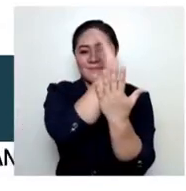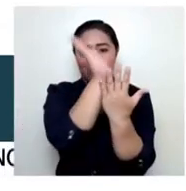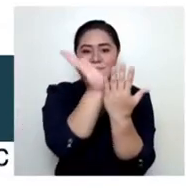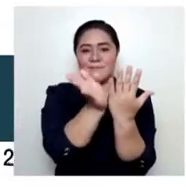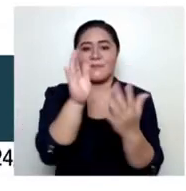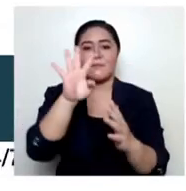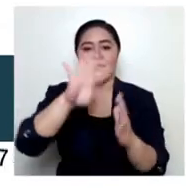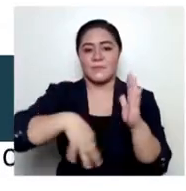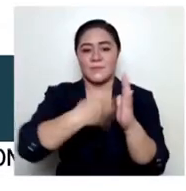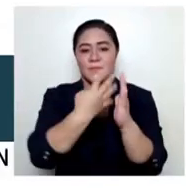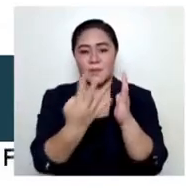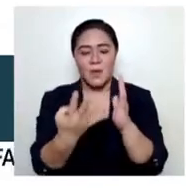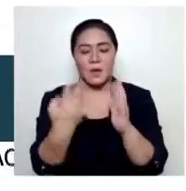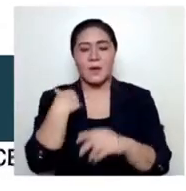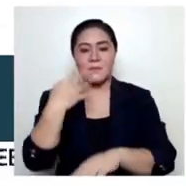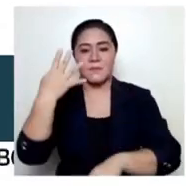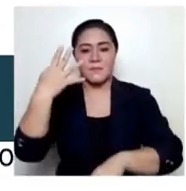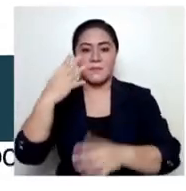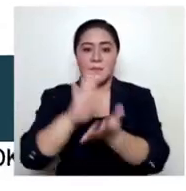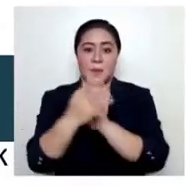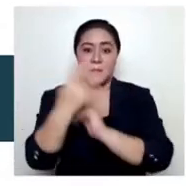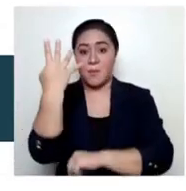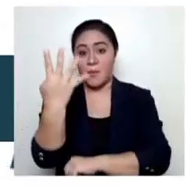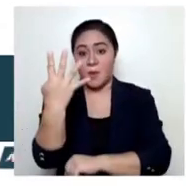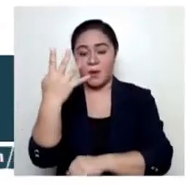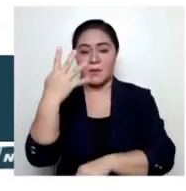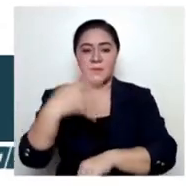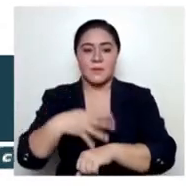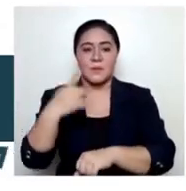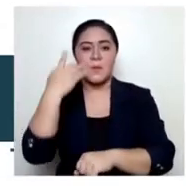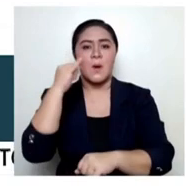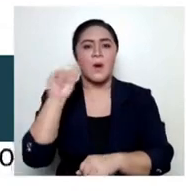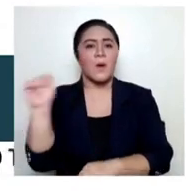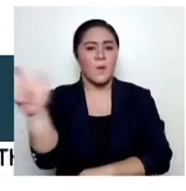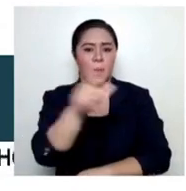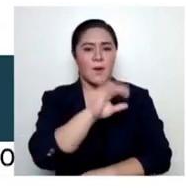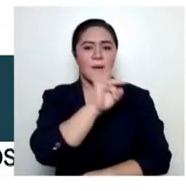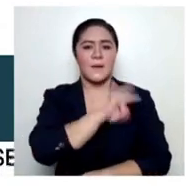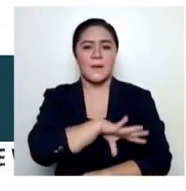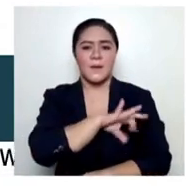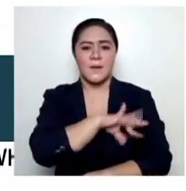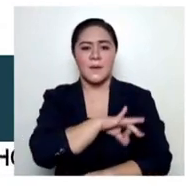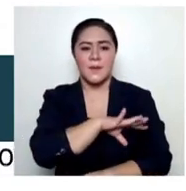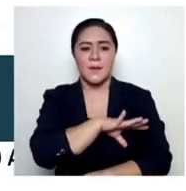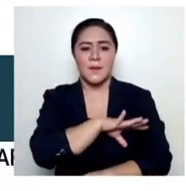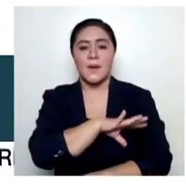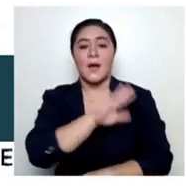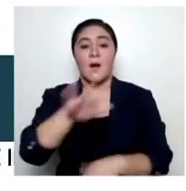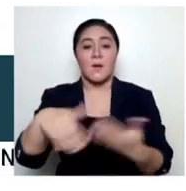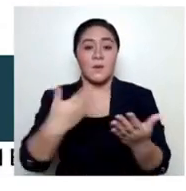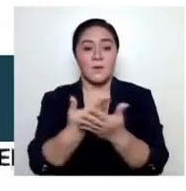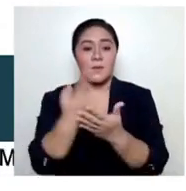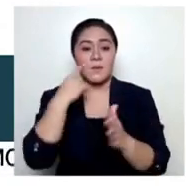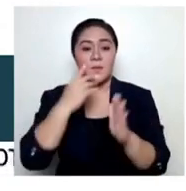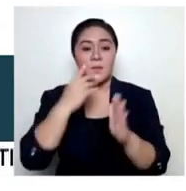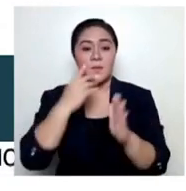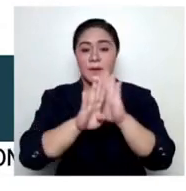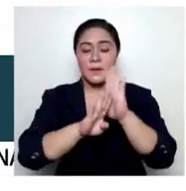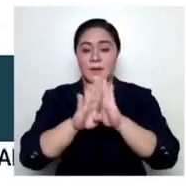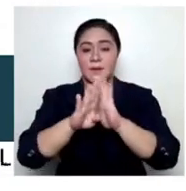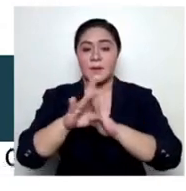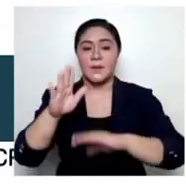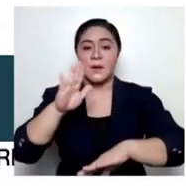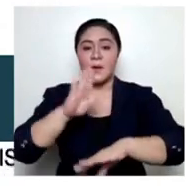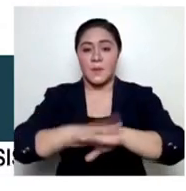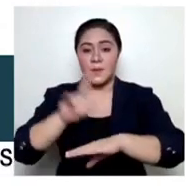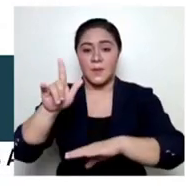trabaho sa mga kumpanya. Kasi dapat makinabang ang mga manggagawa sa pag-unlad ng teknolohiya kasi parte ang mga manggagawa